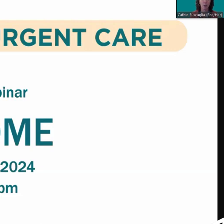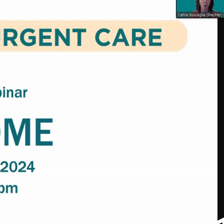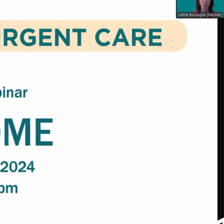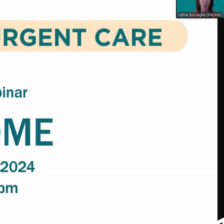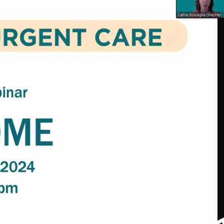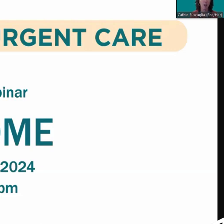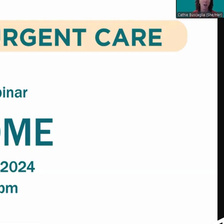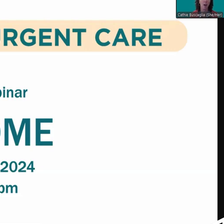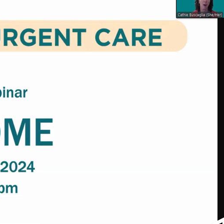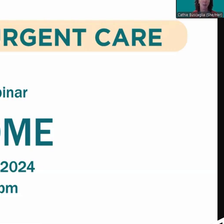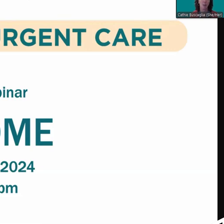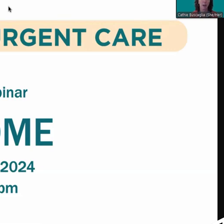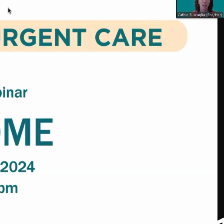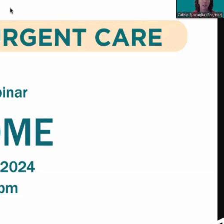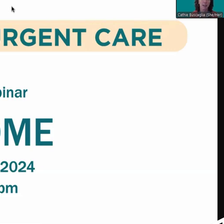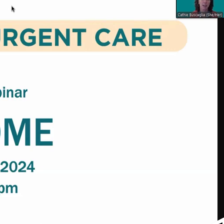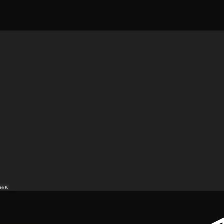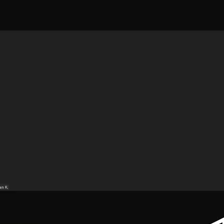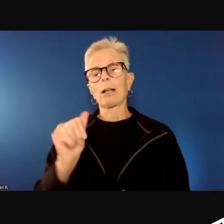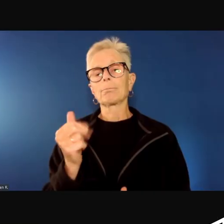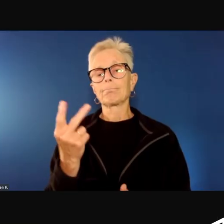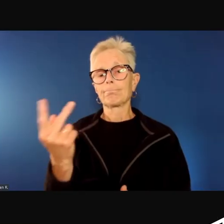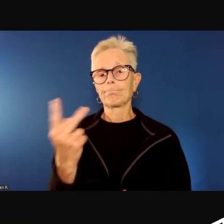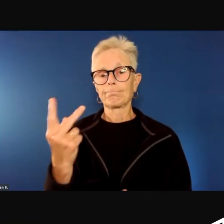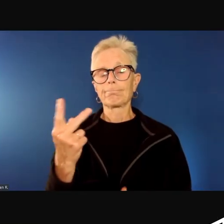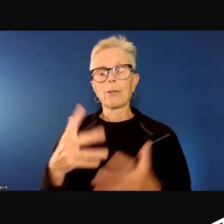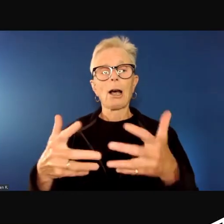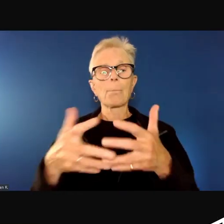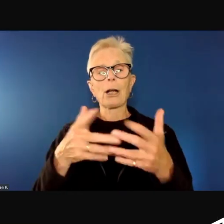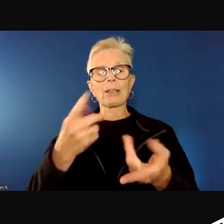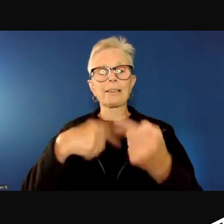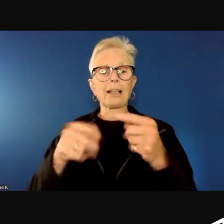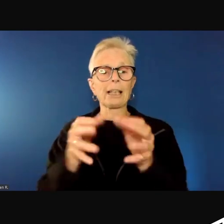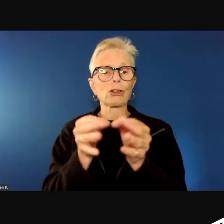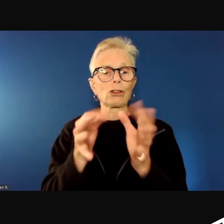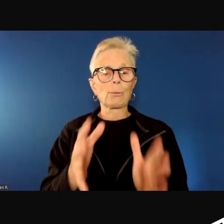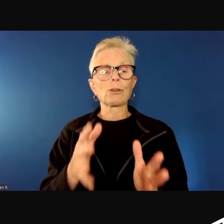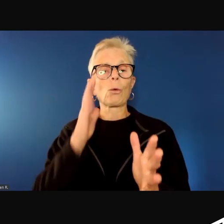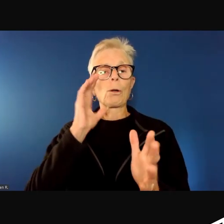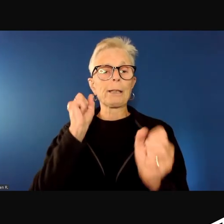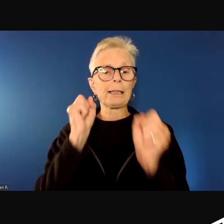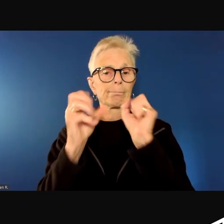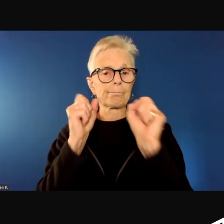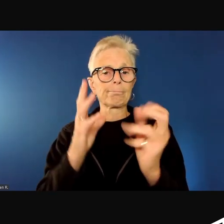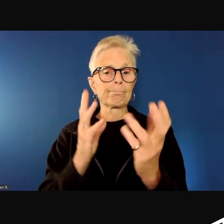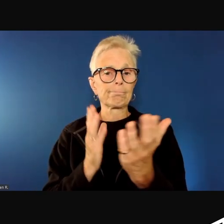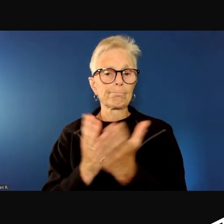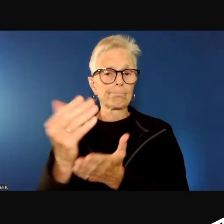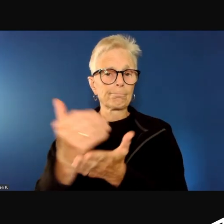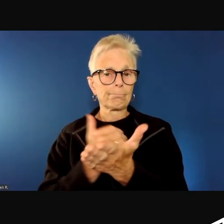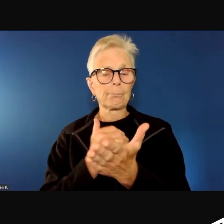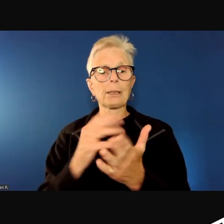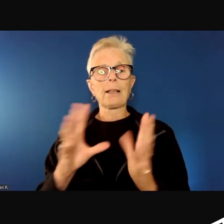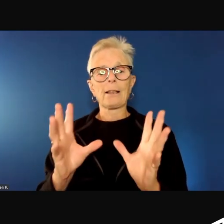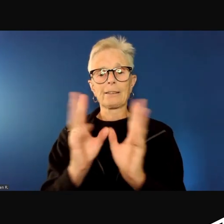and Lucia, our American Sign Language Interpreters, who will be signing throughout the session.